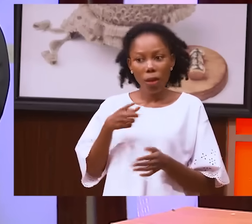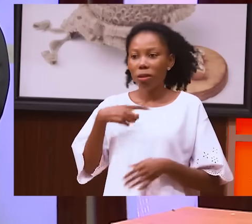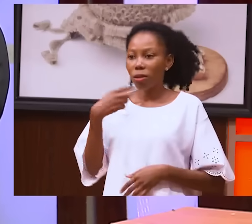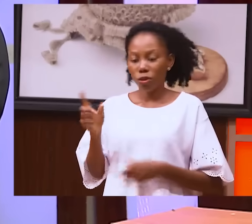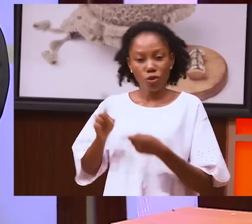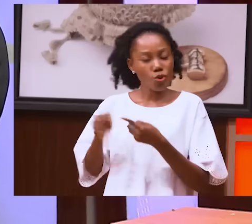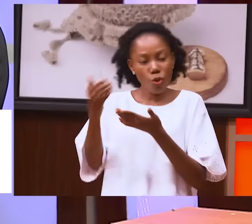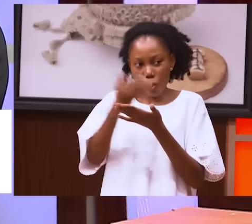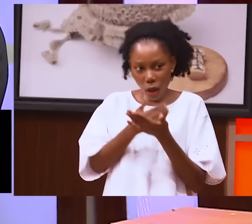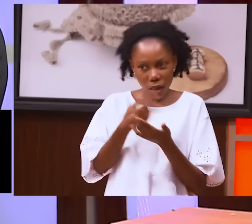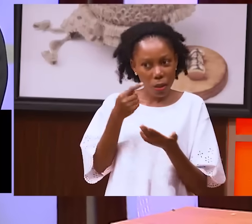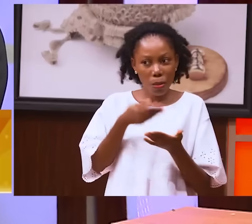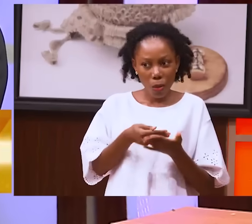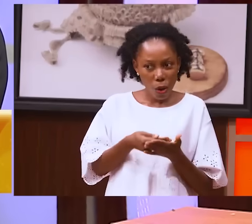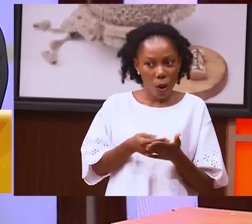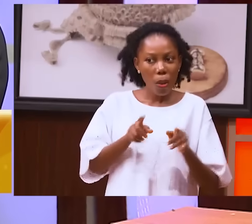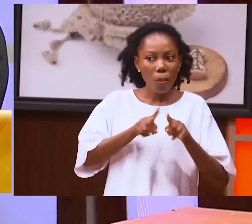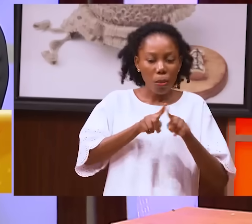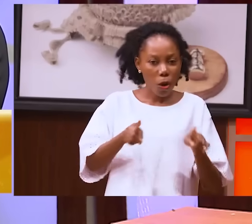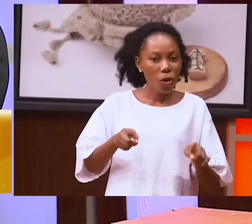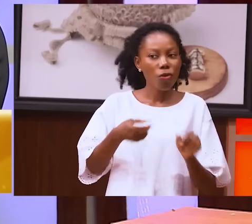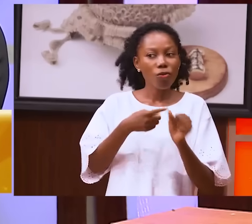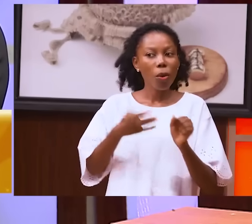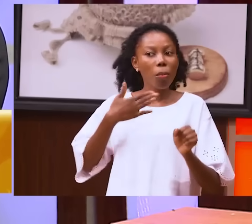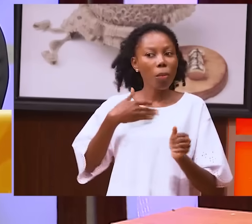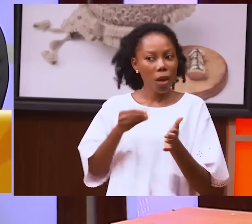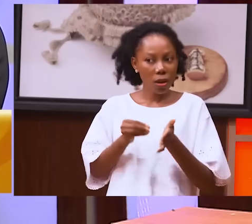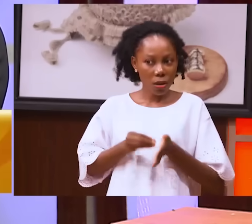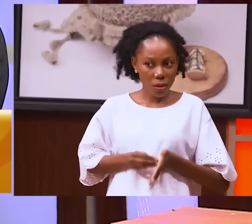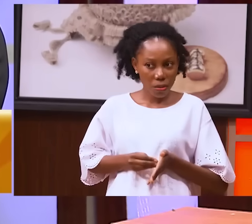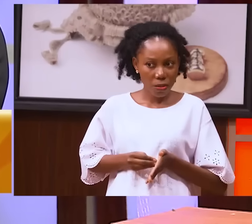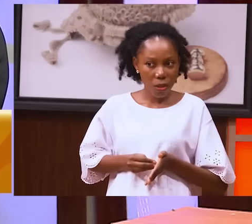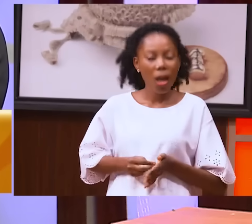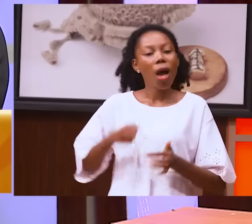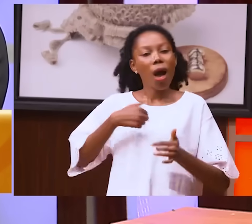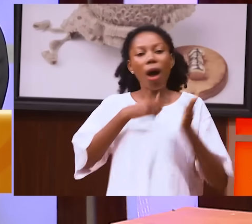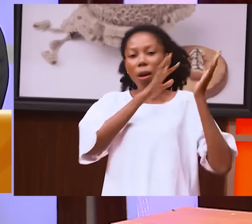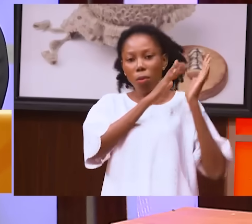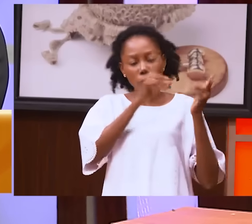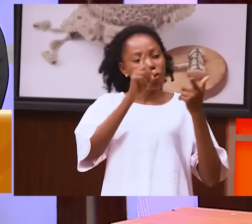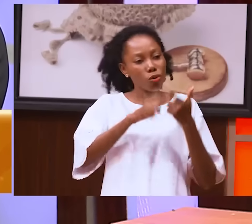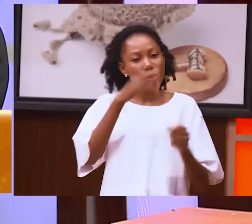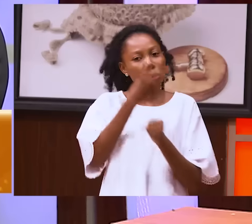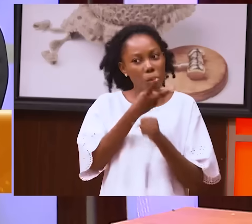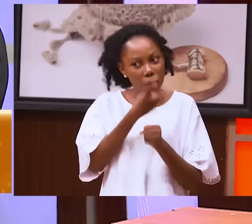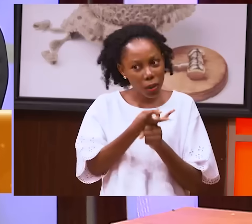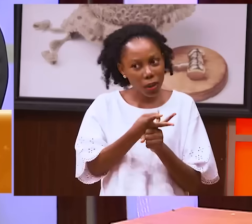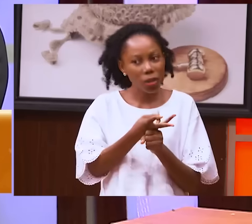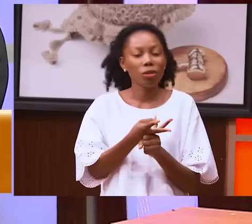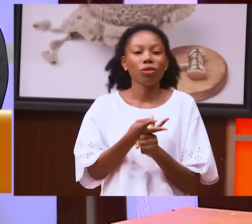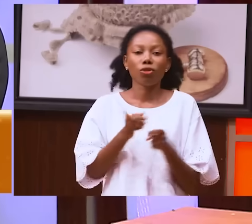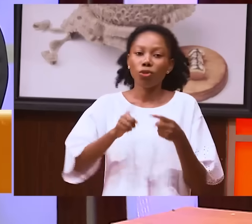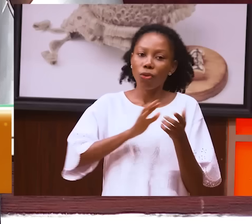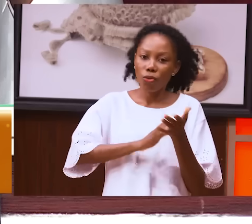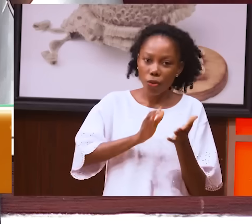for the whole money. But on my own, I hope to plead with the landlord to forgive him for the other 200.